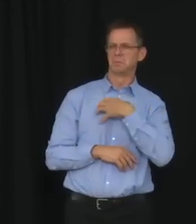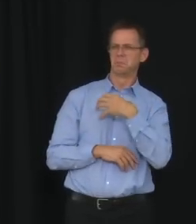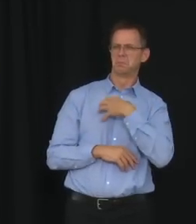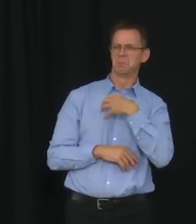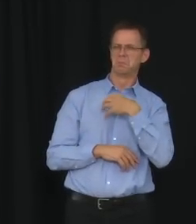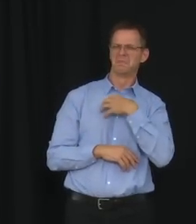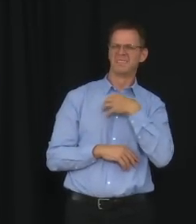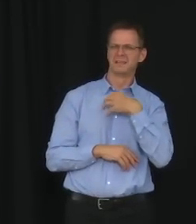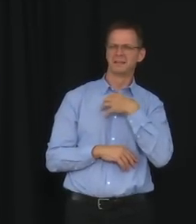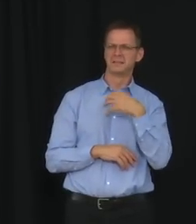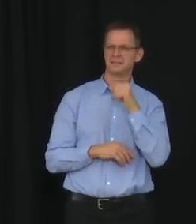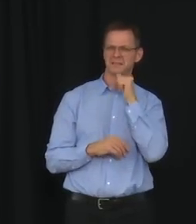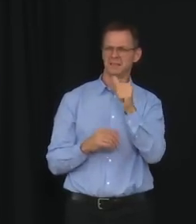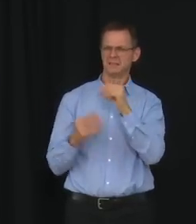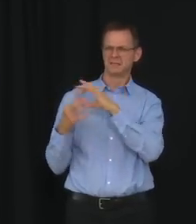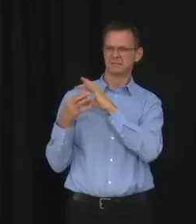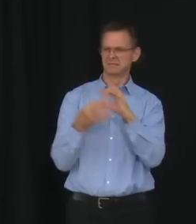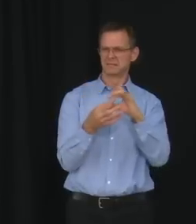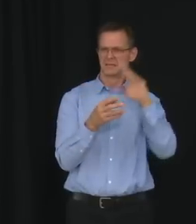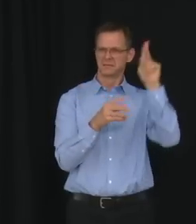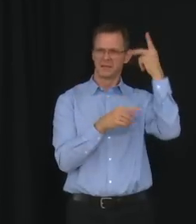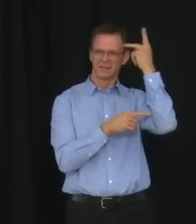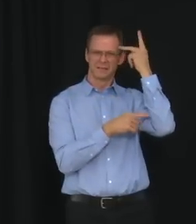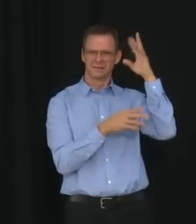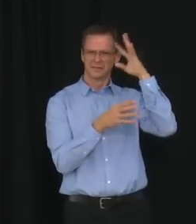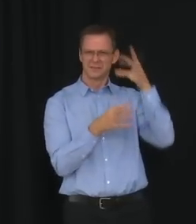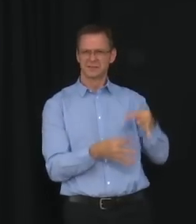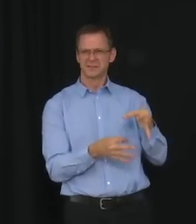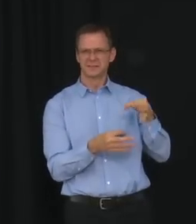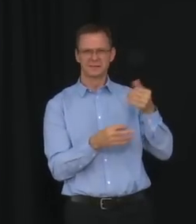we're going to continue to do that and continue to work with Dr. Hinshaw on what our opportunities might be